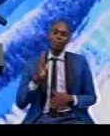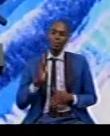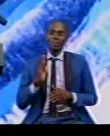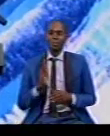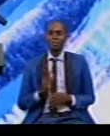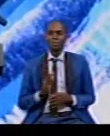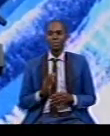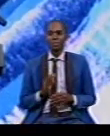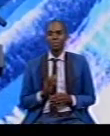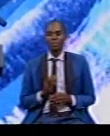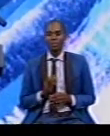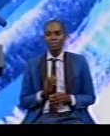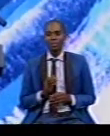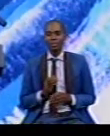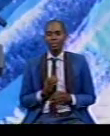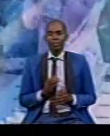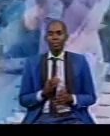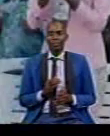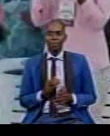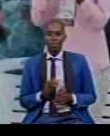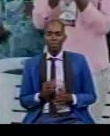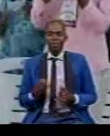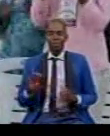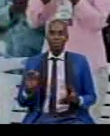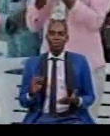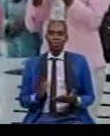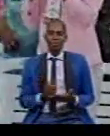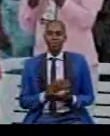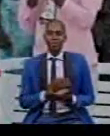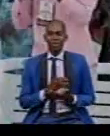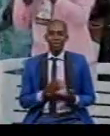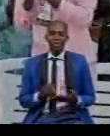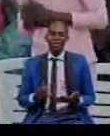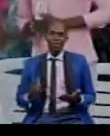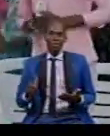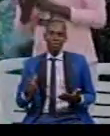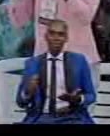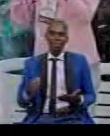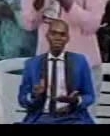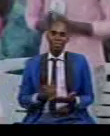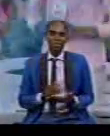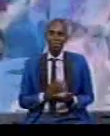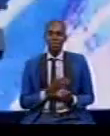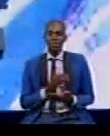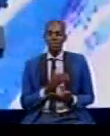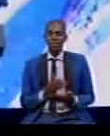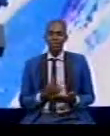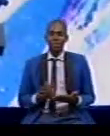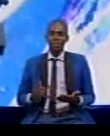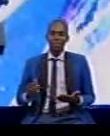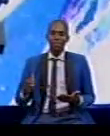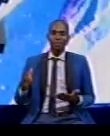challenge and every problem you have right there tonight in Jesus'